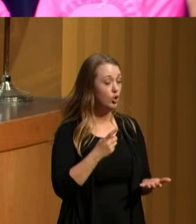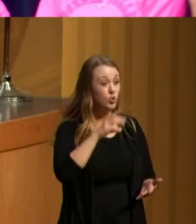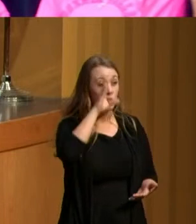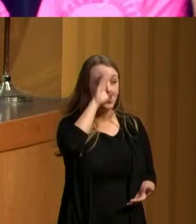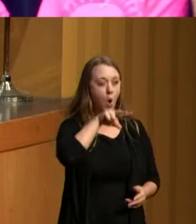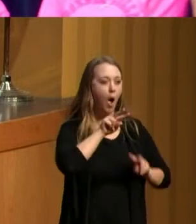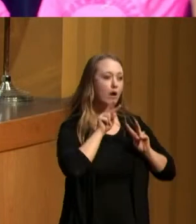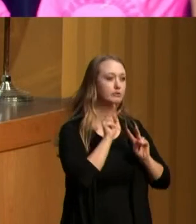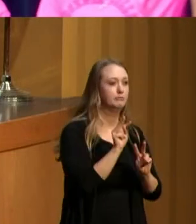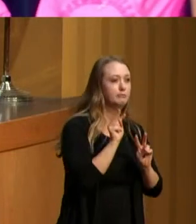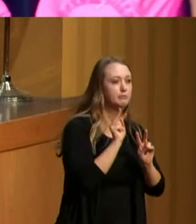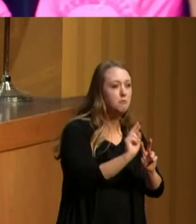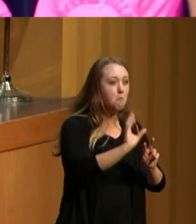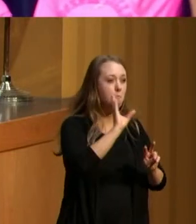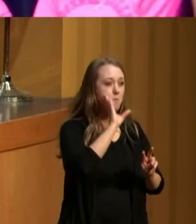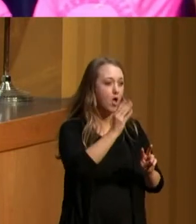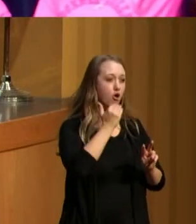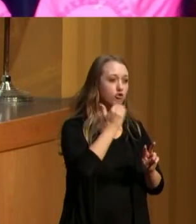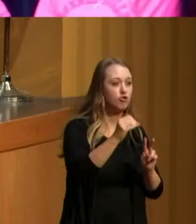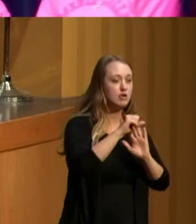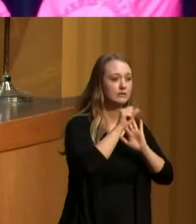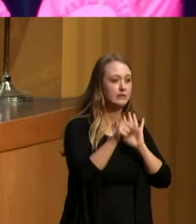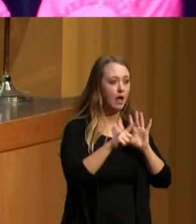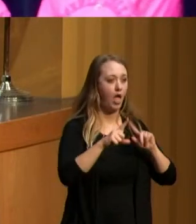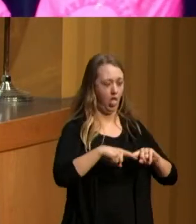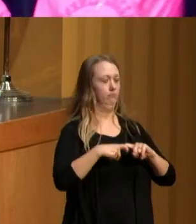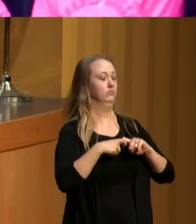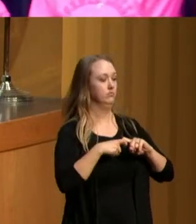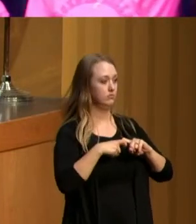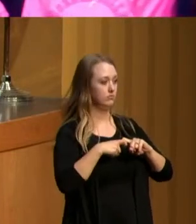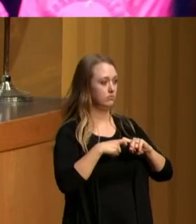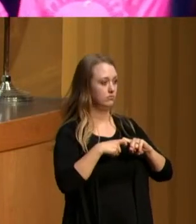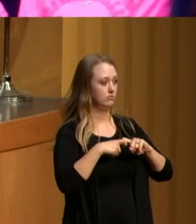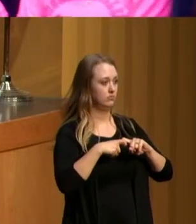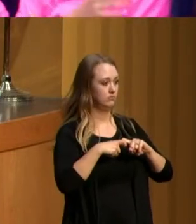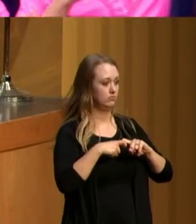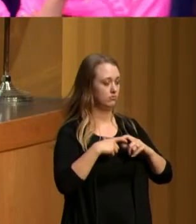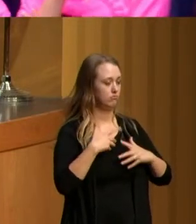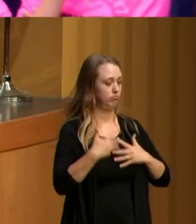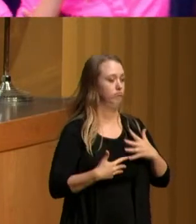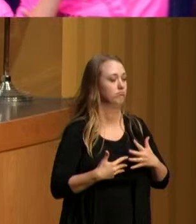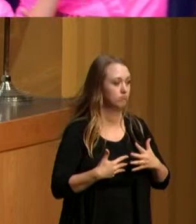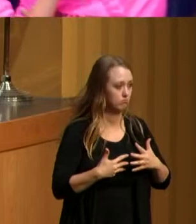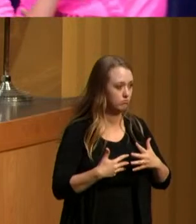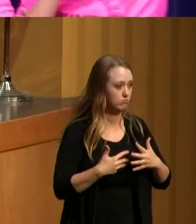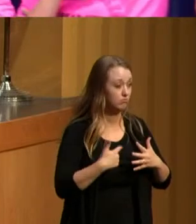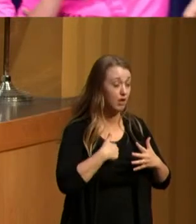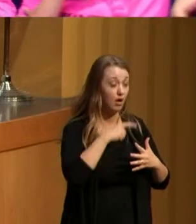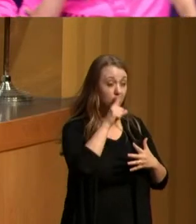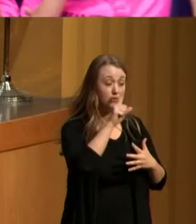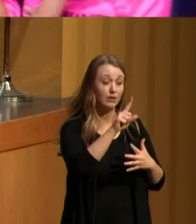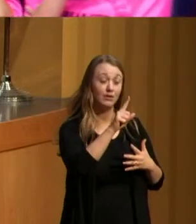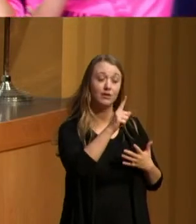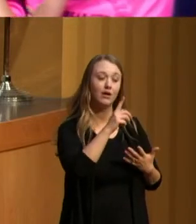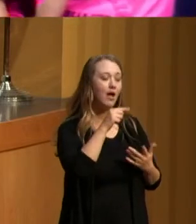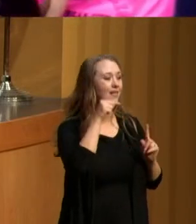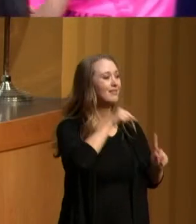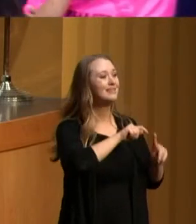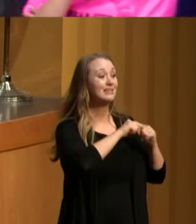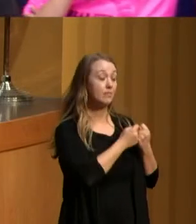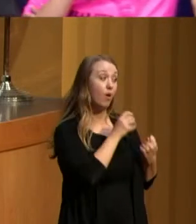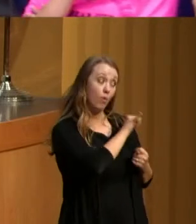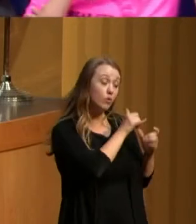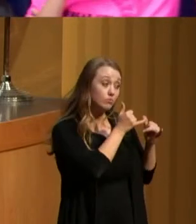good season. So what I really admire about this team is that those players decided they could have gone